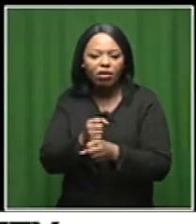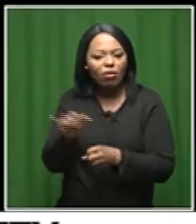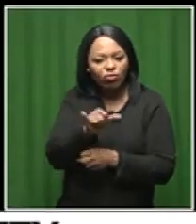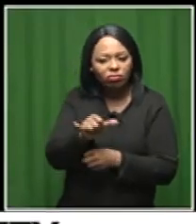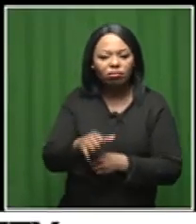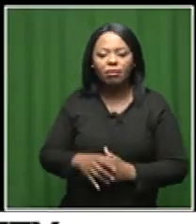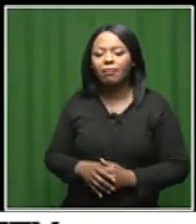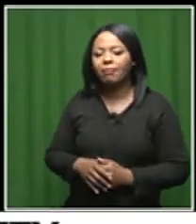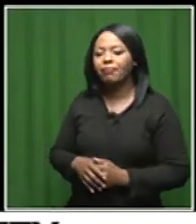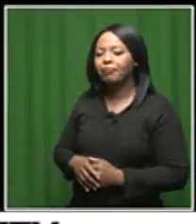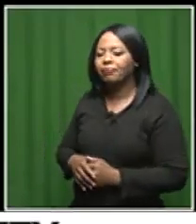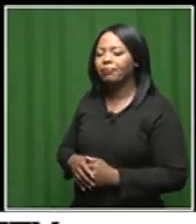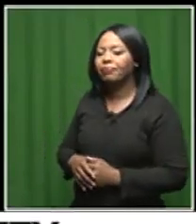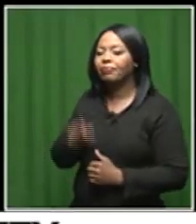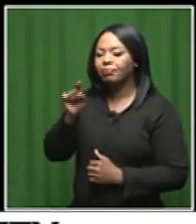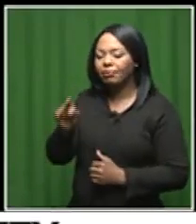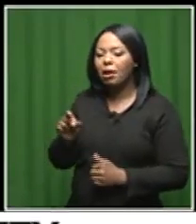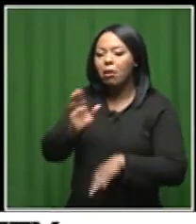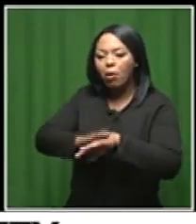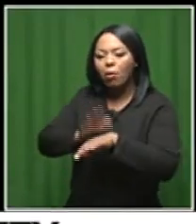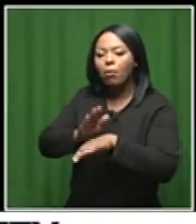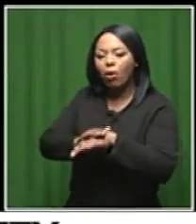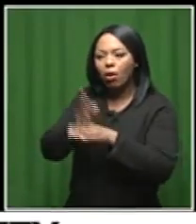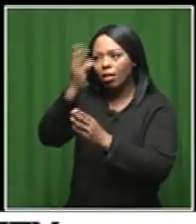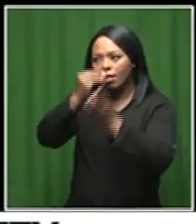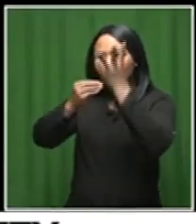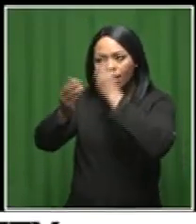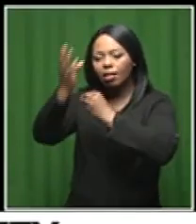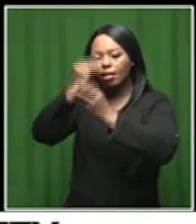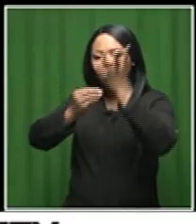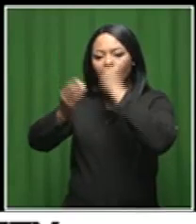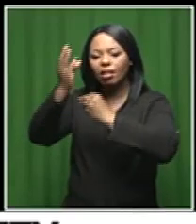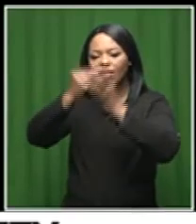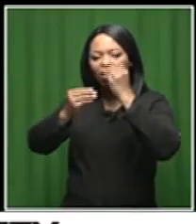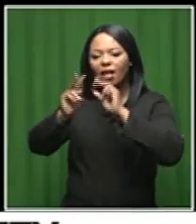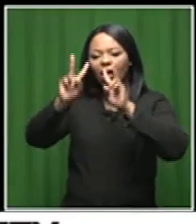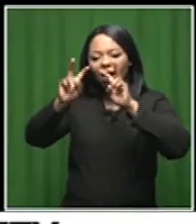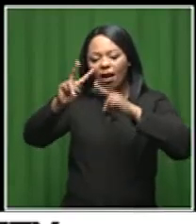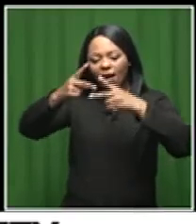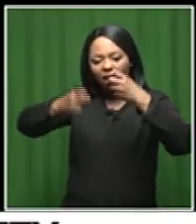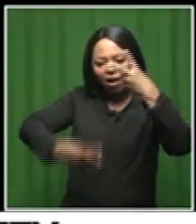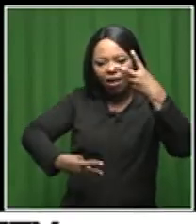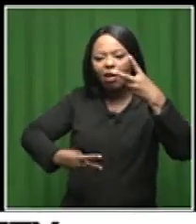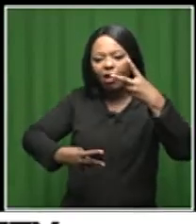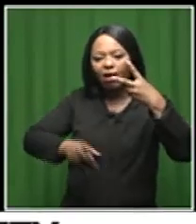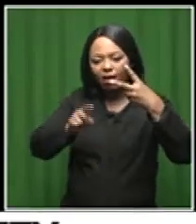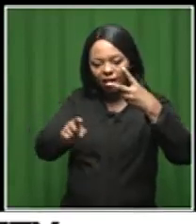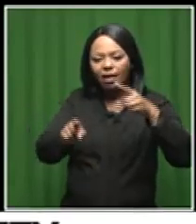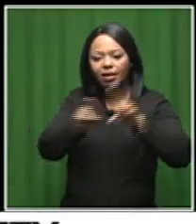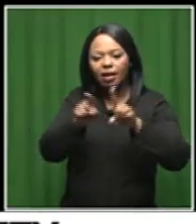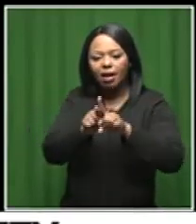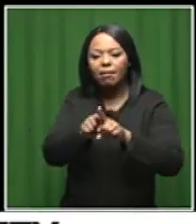So as we're learning more and more about the biology of cancers, we're learning also how to